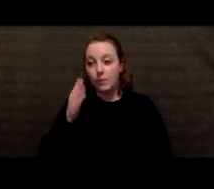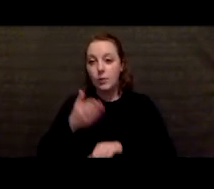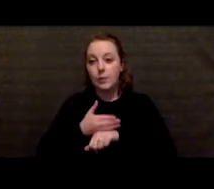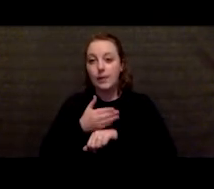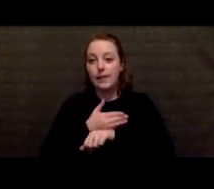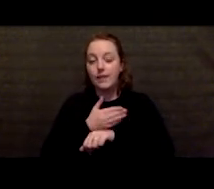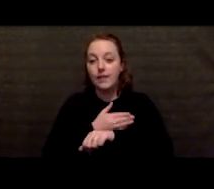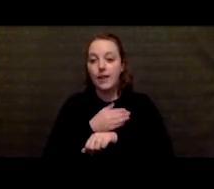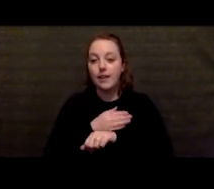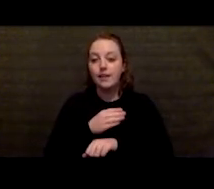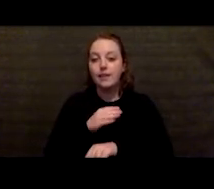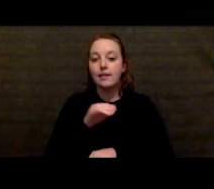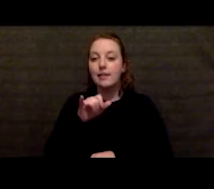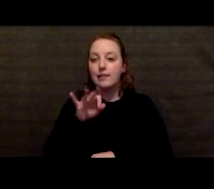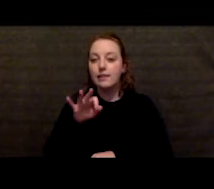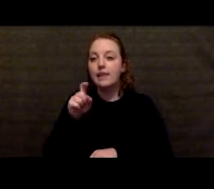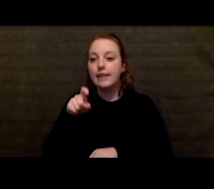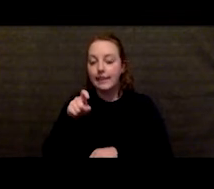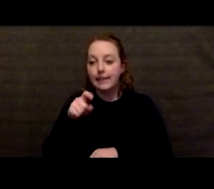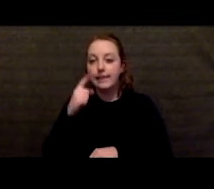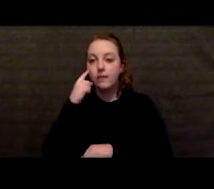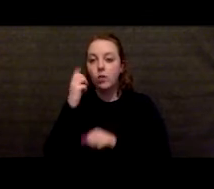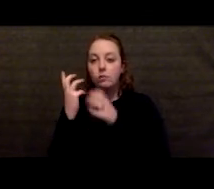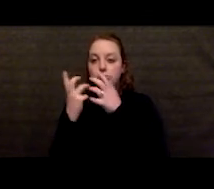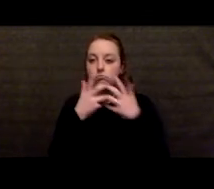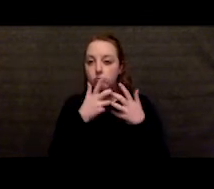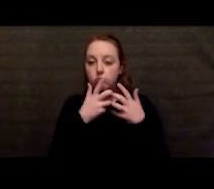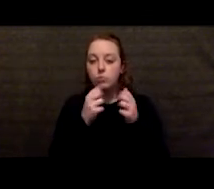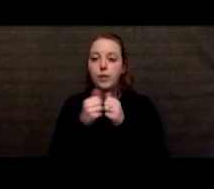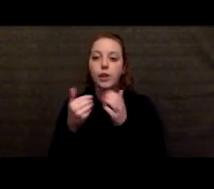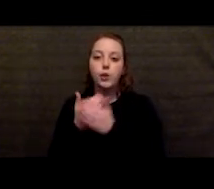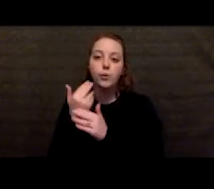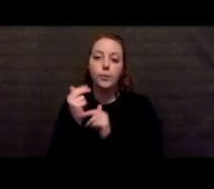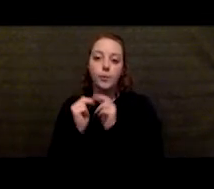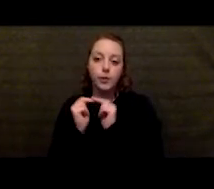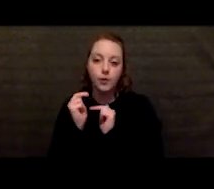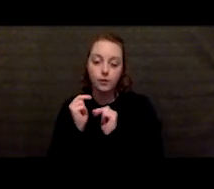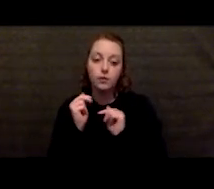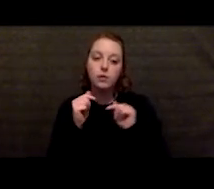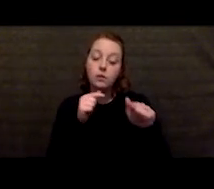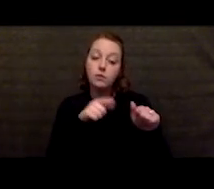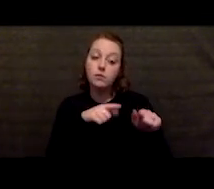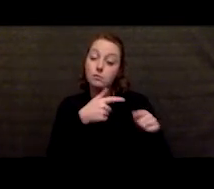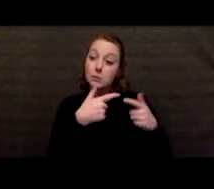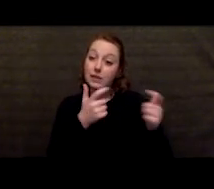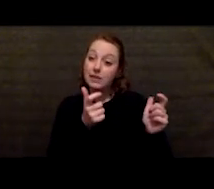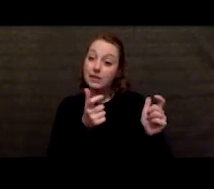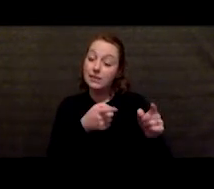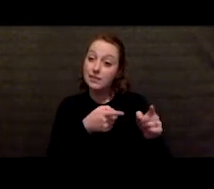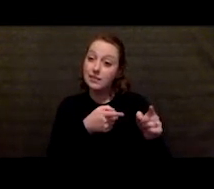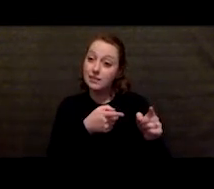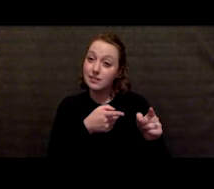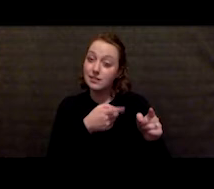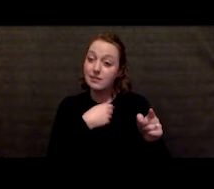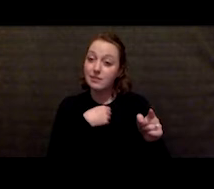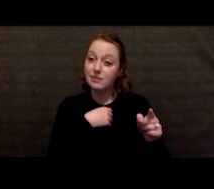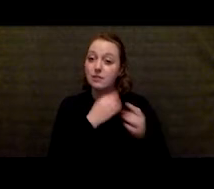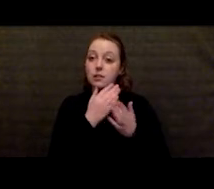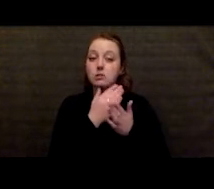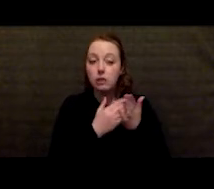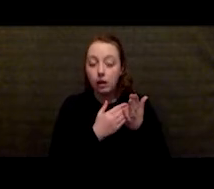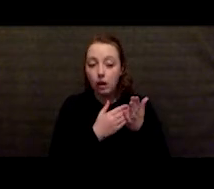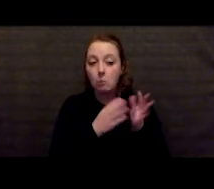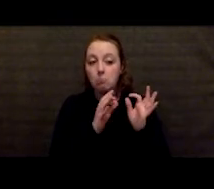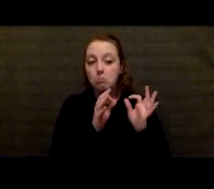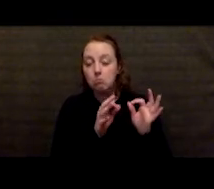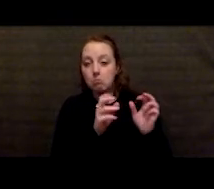to incorporate it into the new facility. So basically they're saying this is a big piece that, that there is some value in.